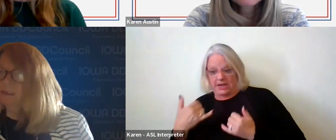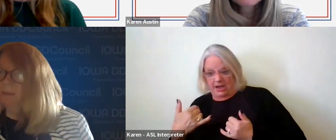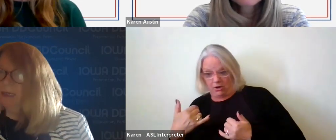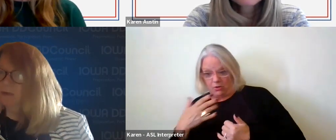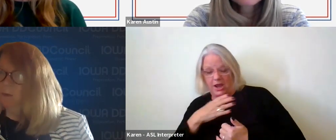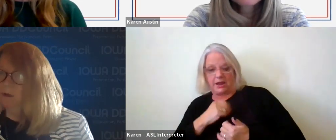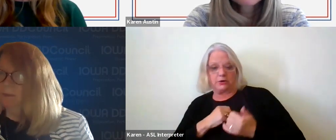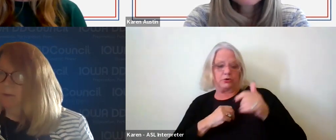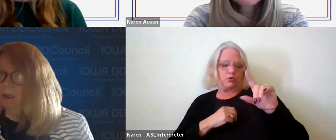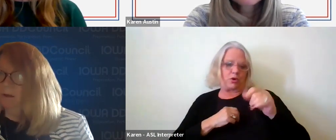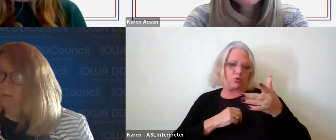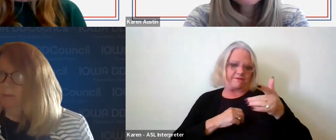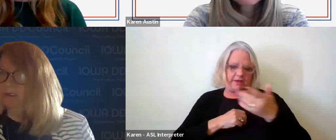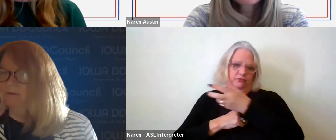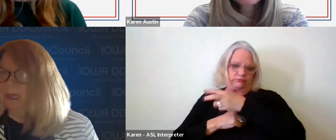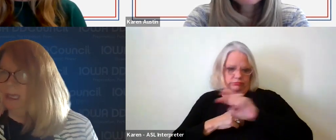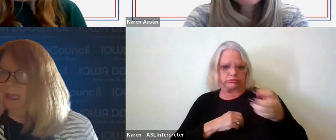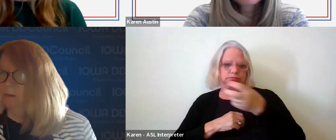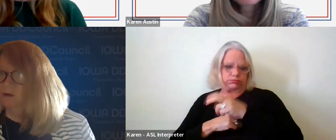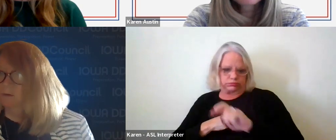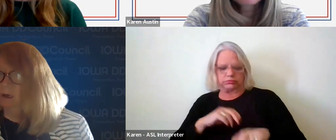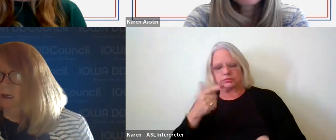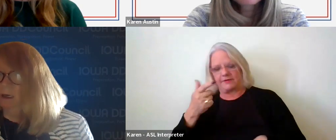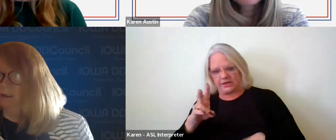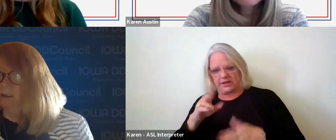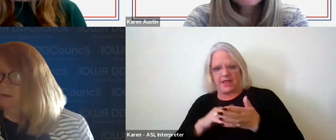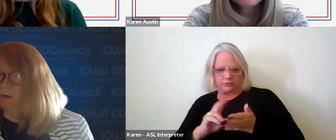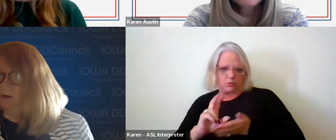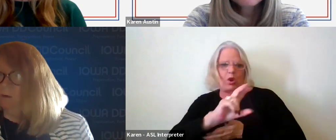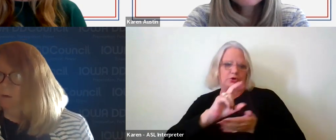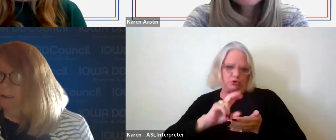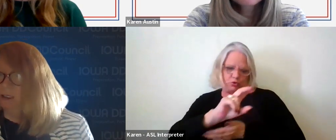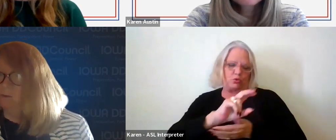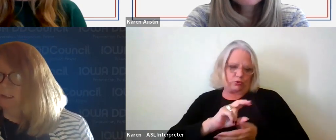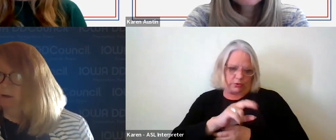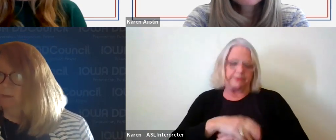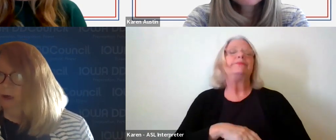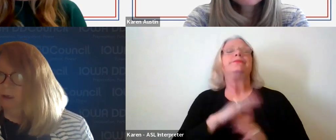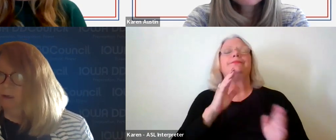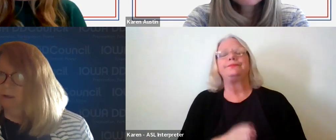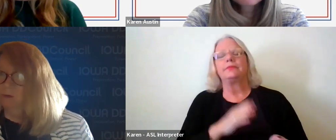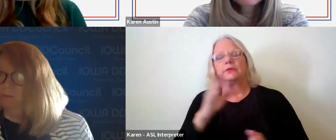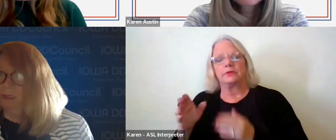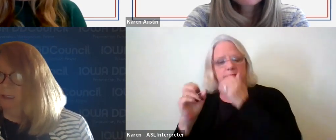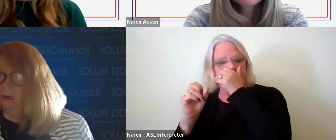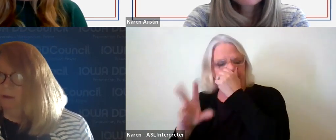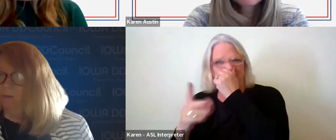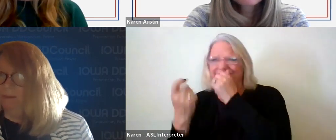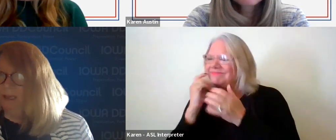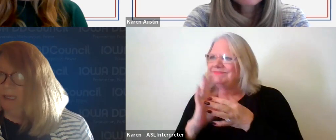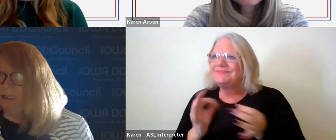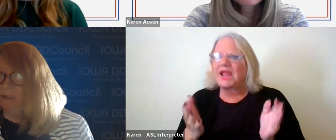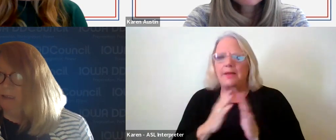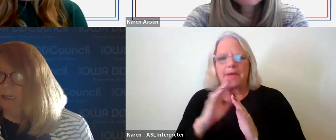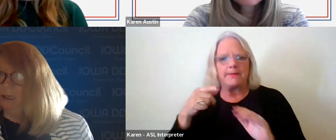And then somebody has a question about the representative payee that we just talked about. So their organization was under the impression that due to being